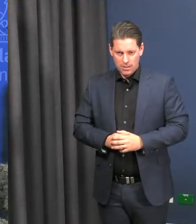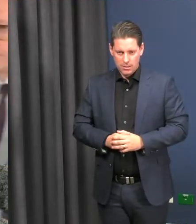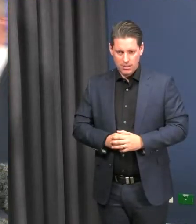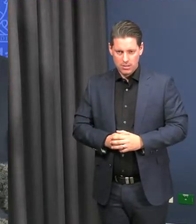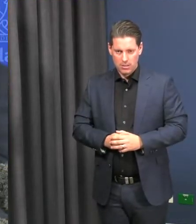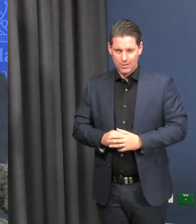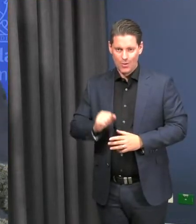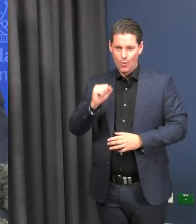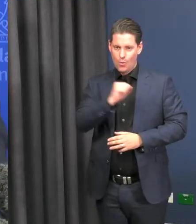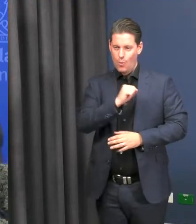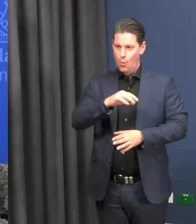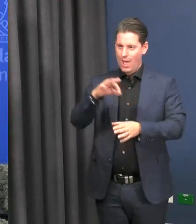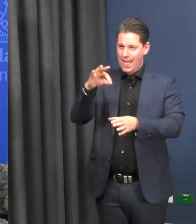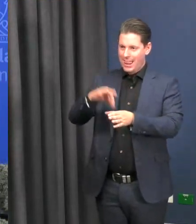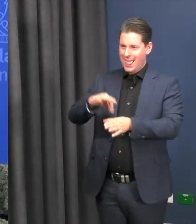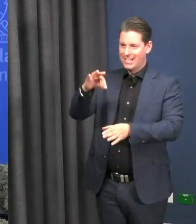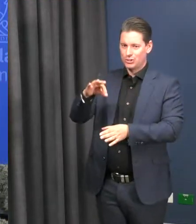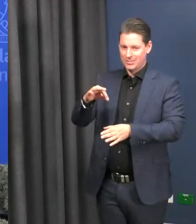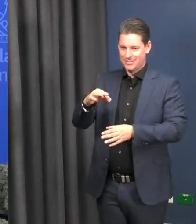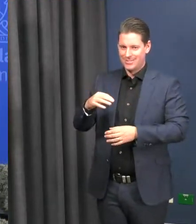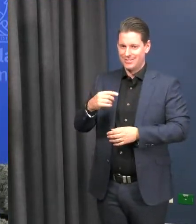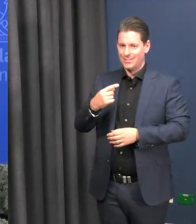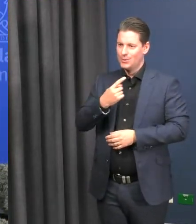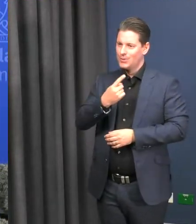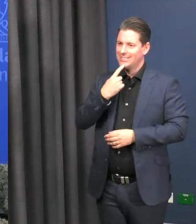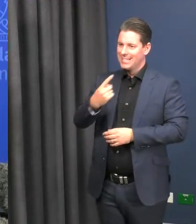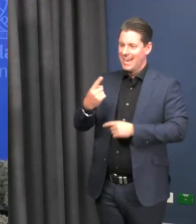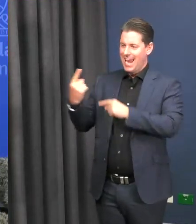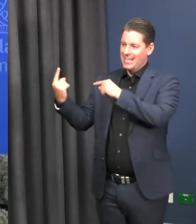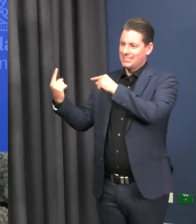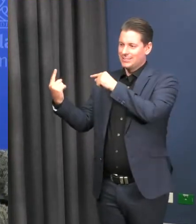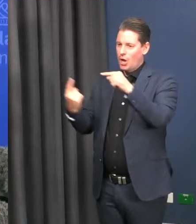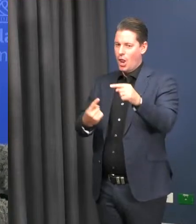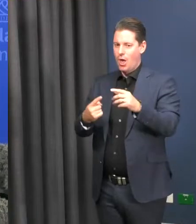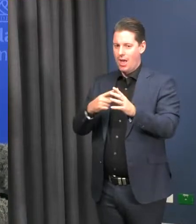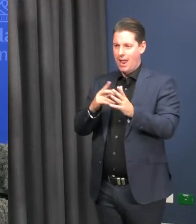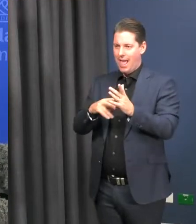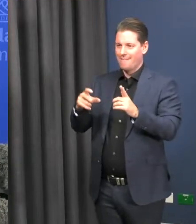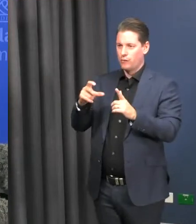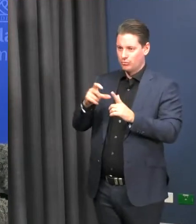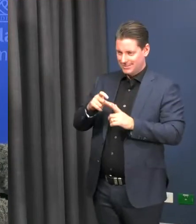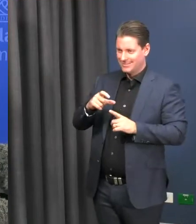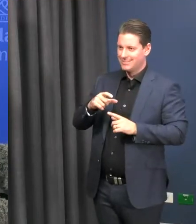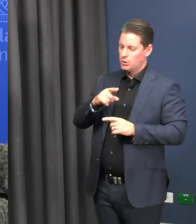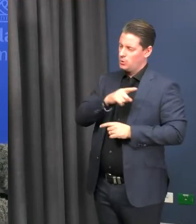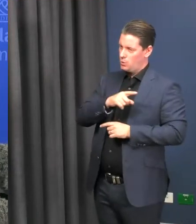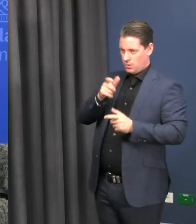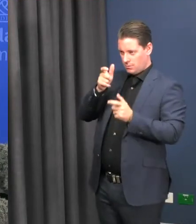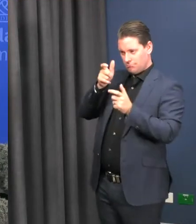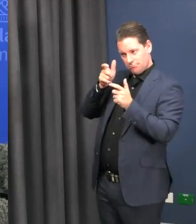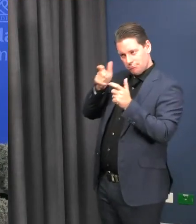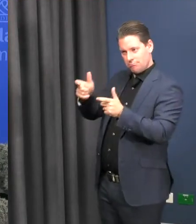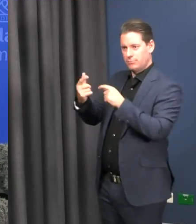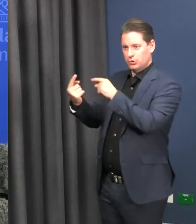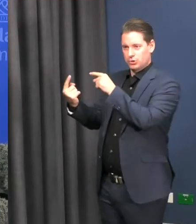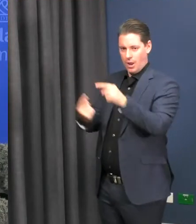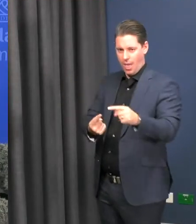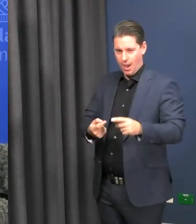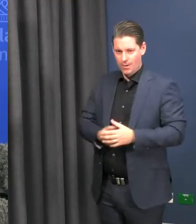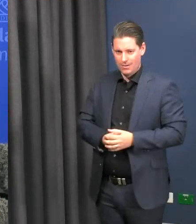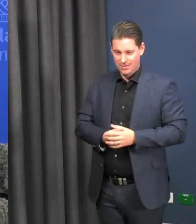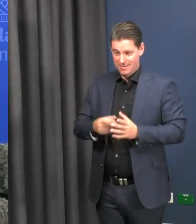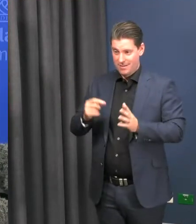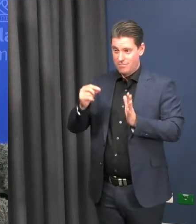timing of election, you said as Cyclone Alfred nears the coast that you're focusing on governing. There hasn't been a Prime Minister in recent